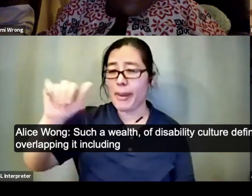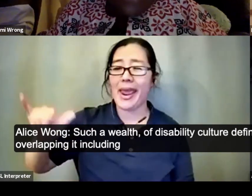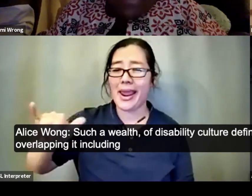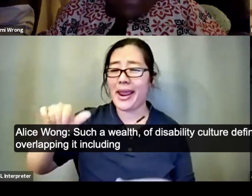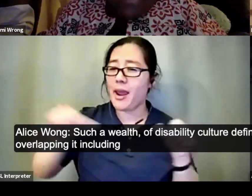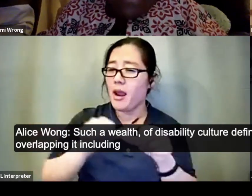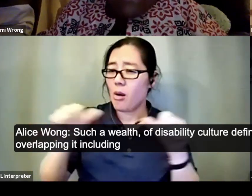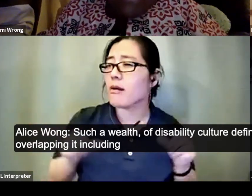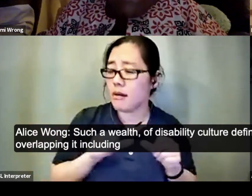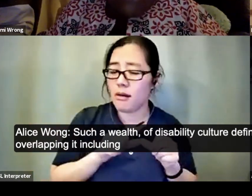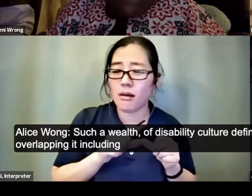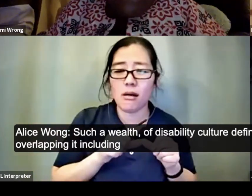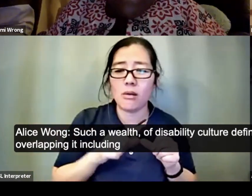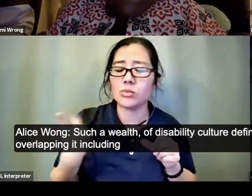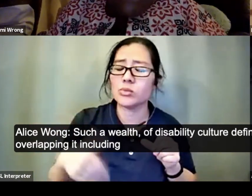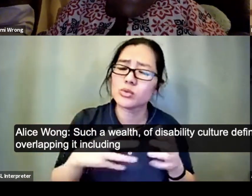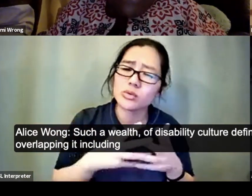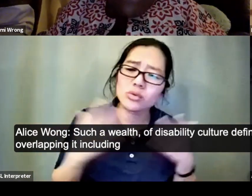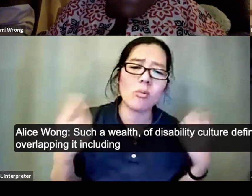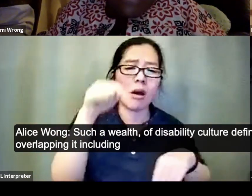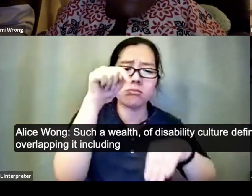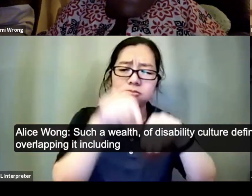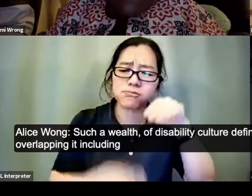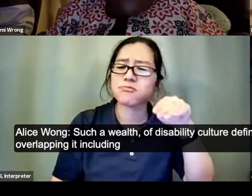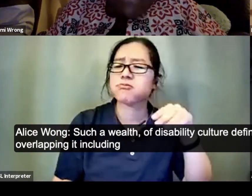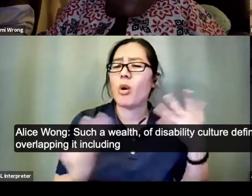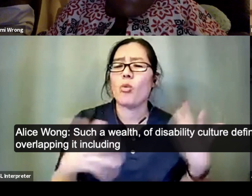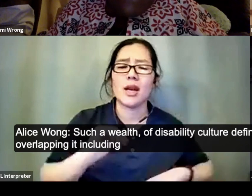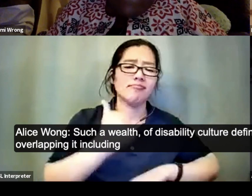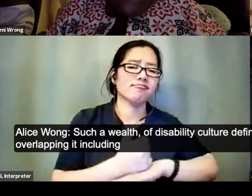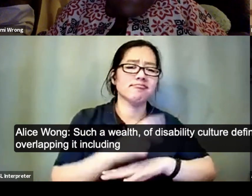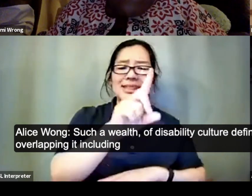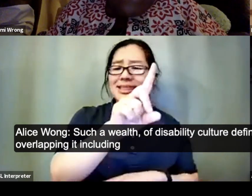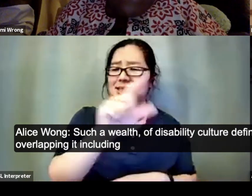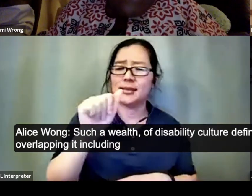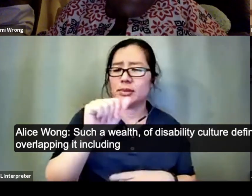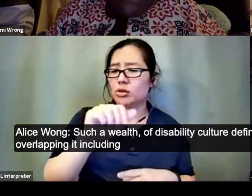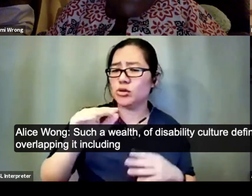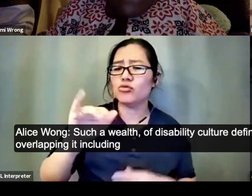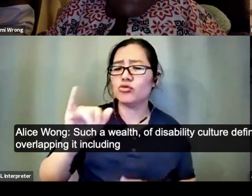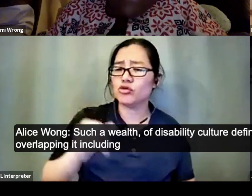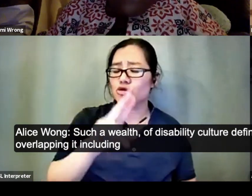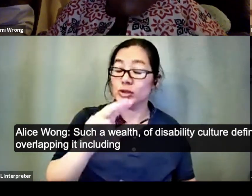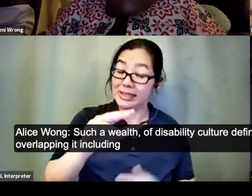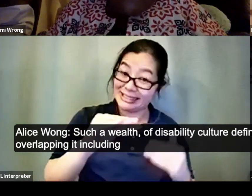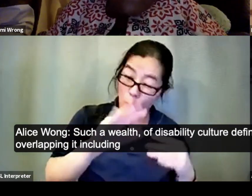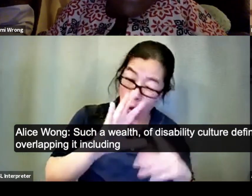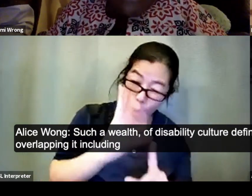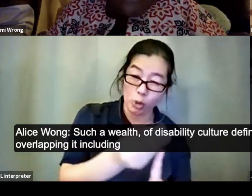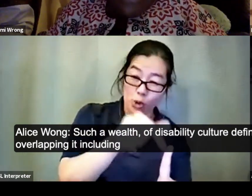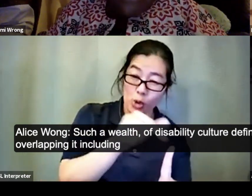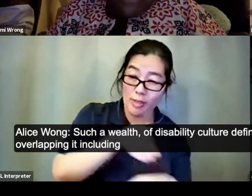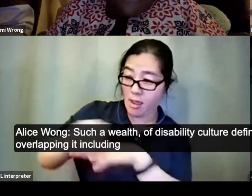wealth of disability culture that really does foster disability justice and all